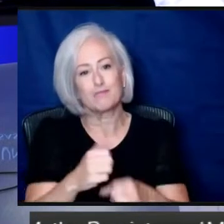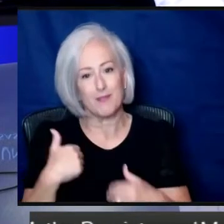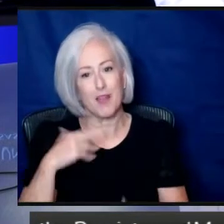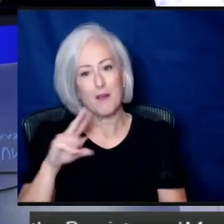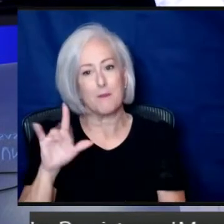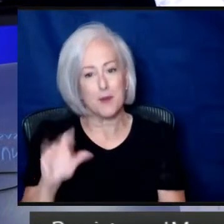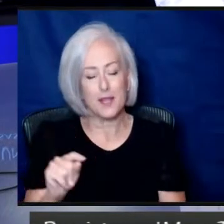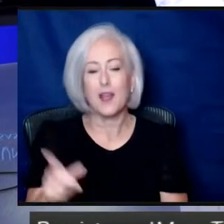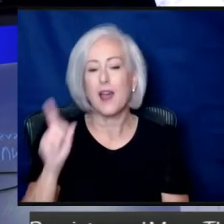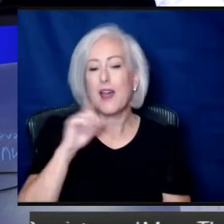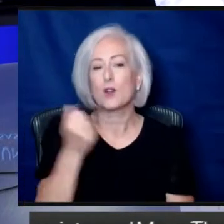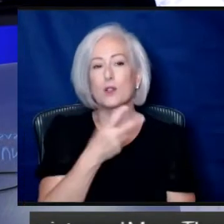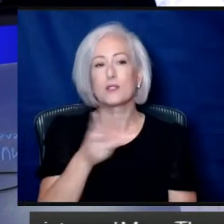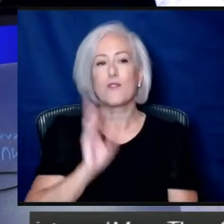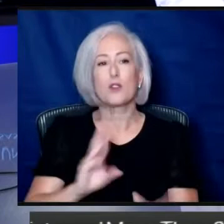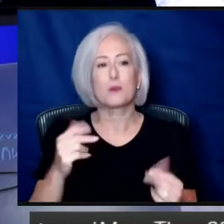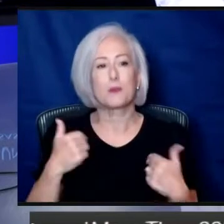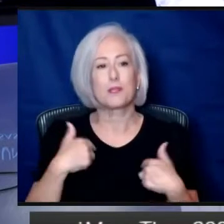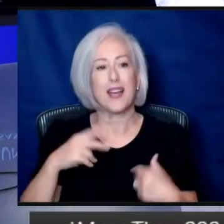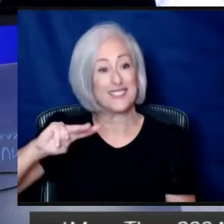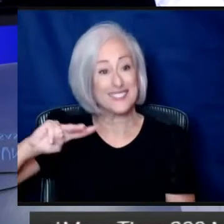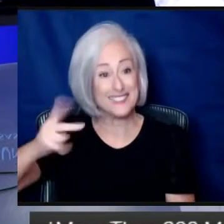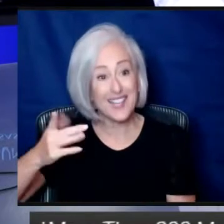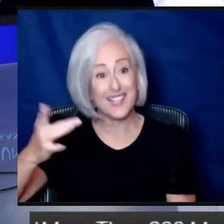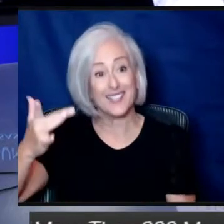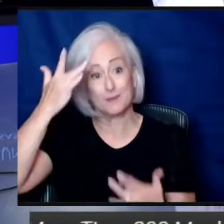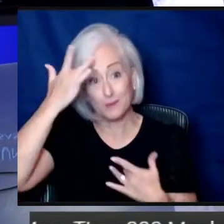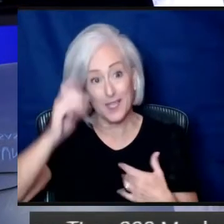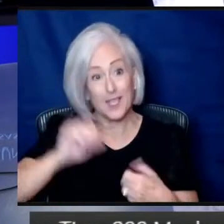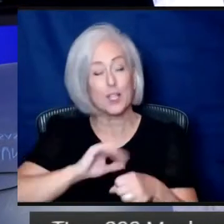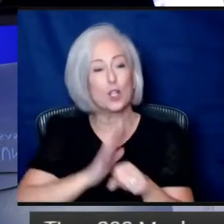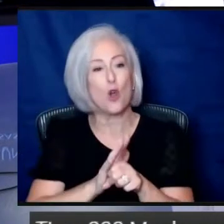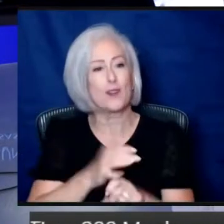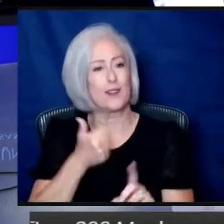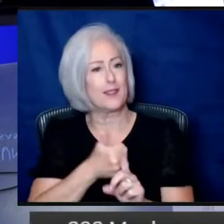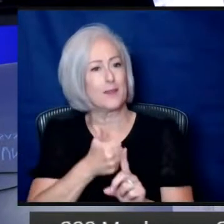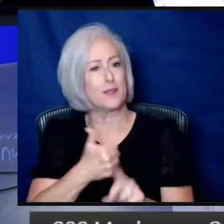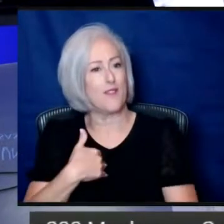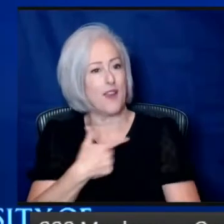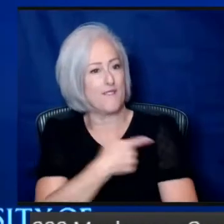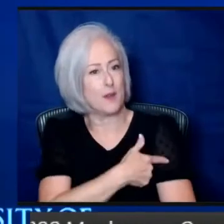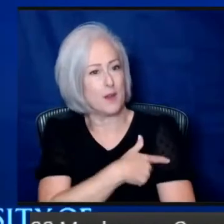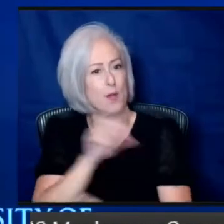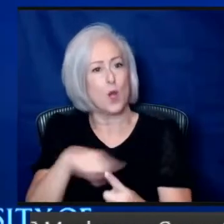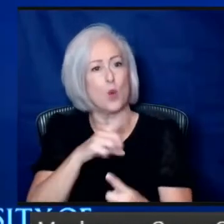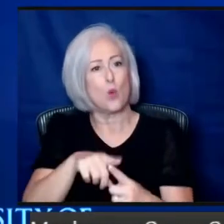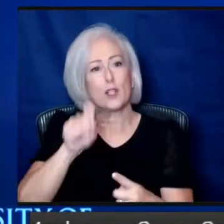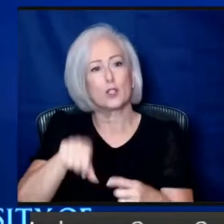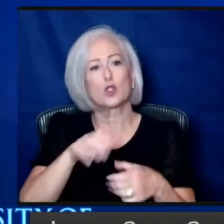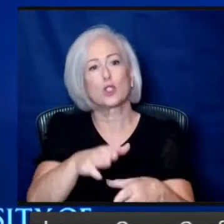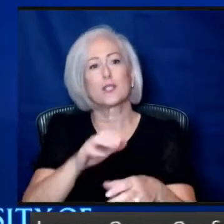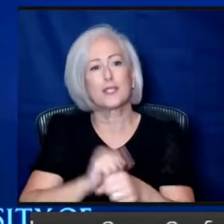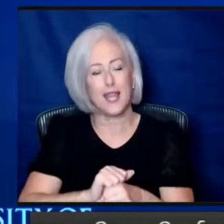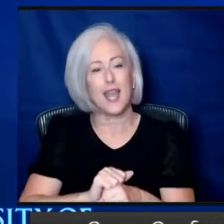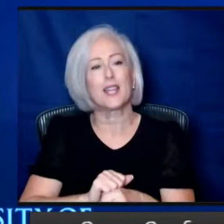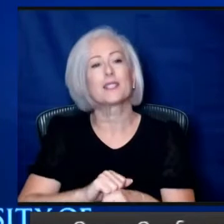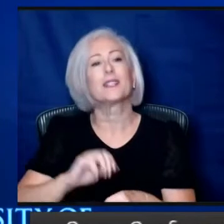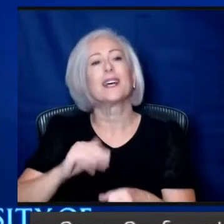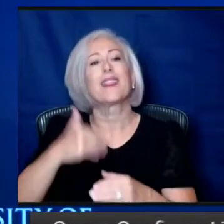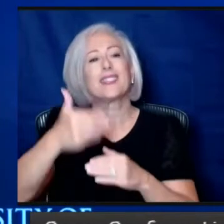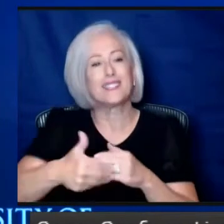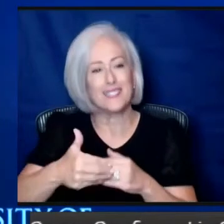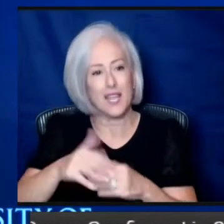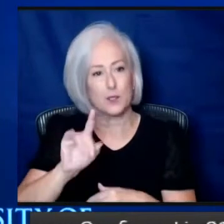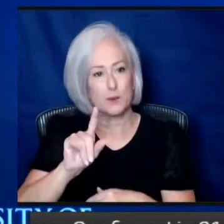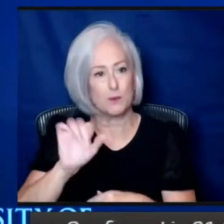time. All are vaccinated. Yeah. So when should they get the next booster? Yeah, so the typical recommendation